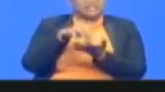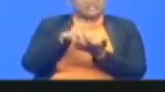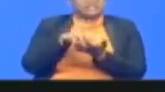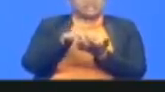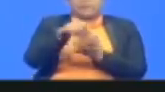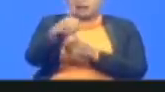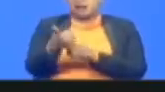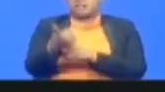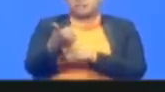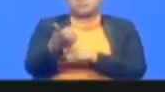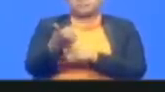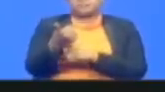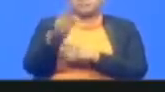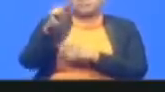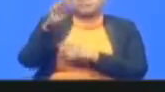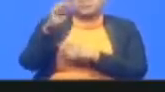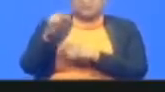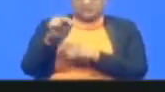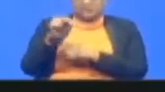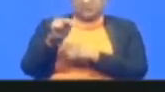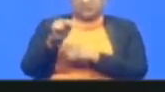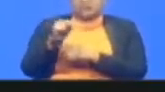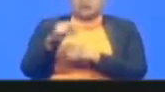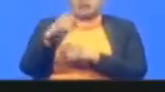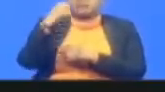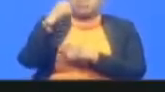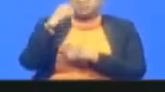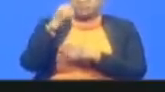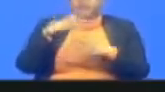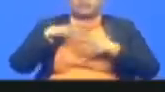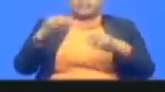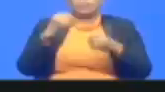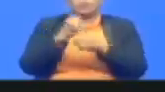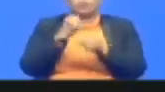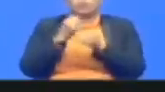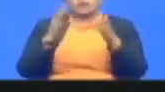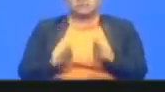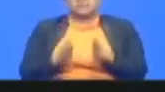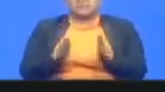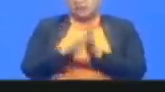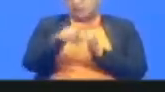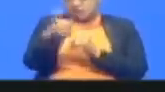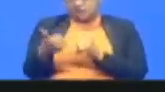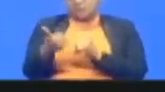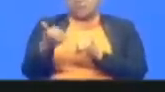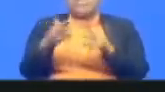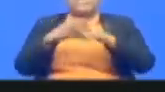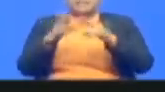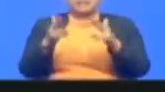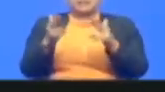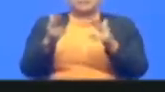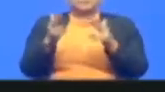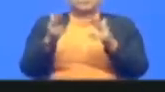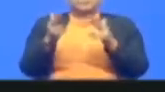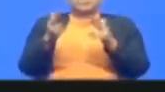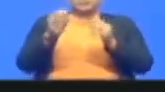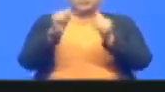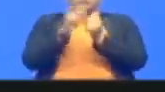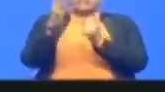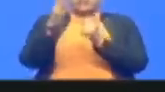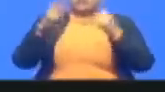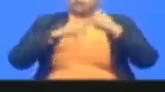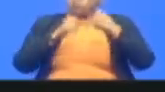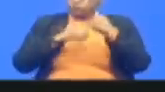other non-vaccinated frontline health workers, as well as other workers, beginning